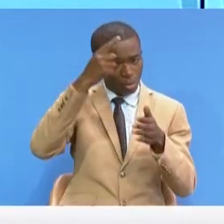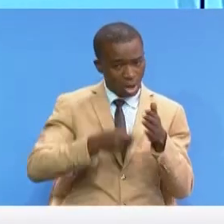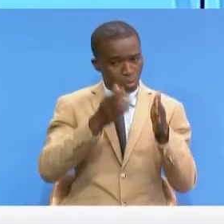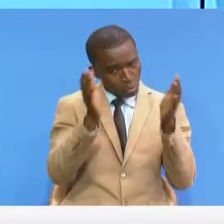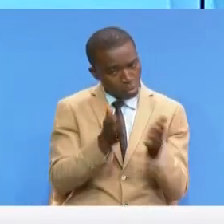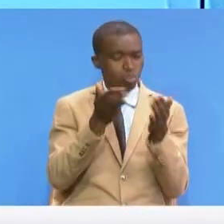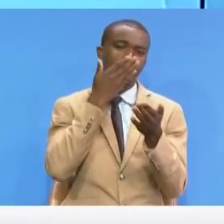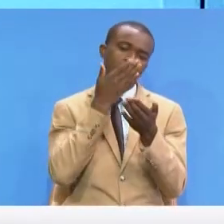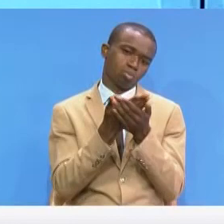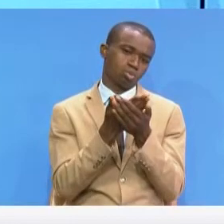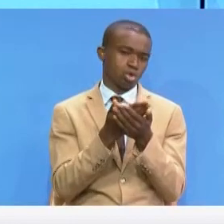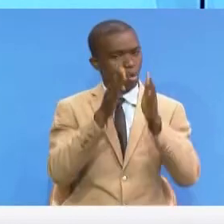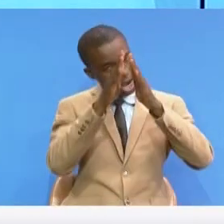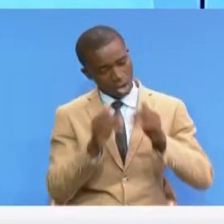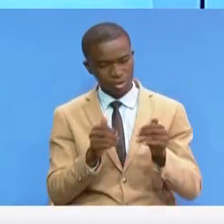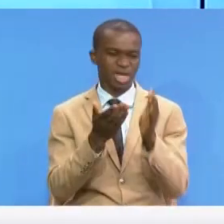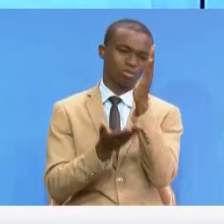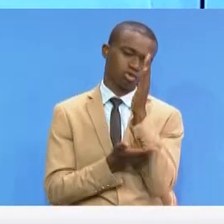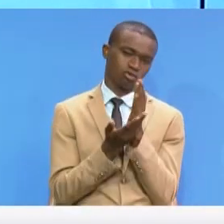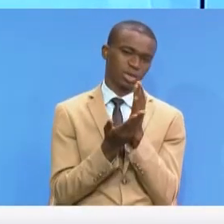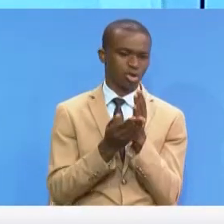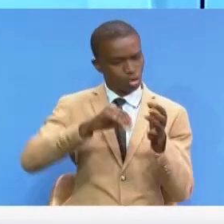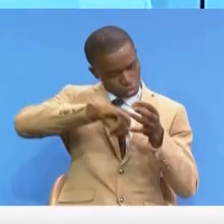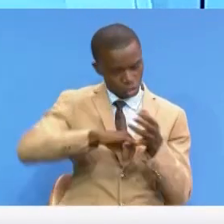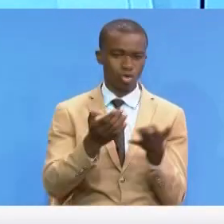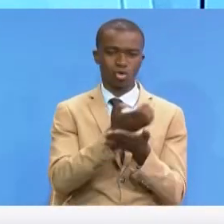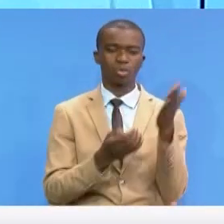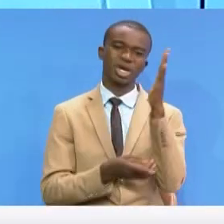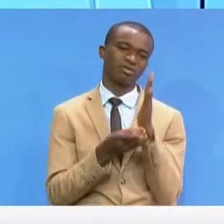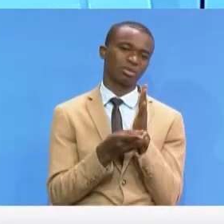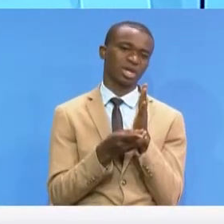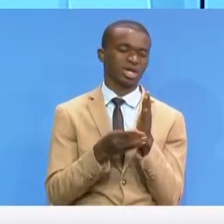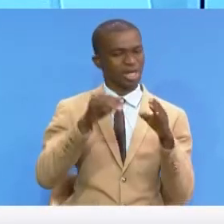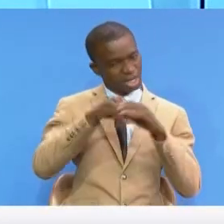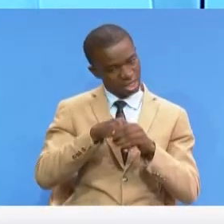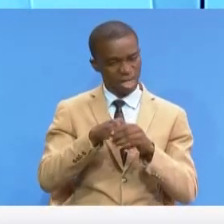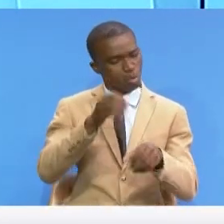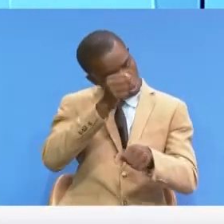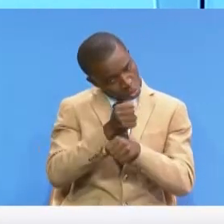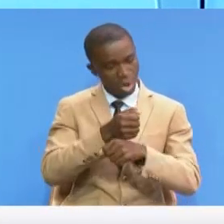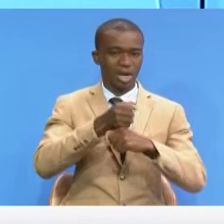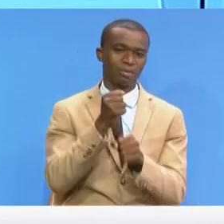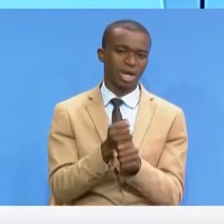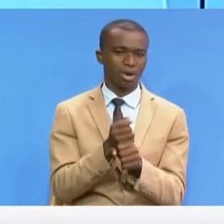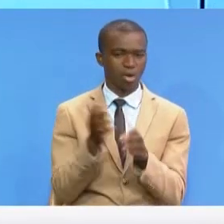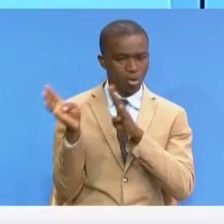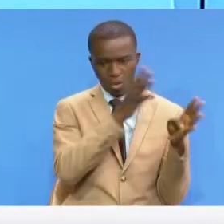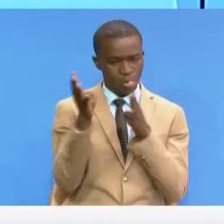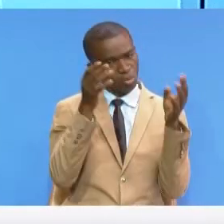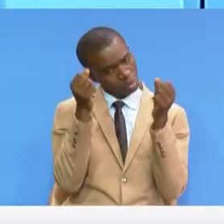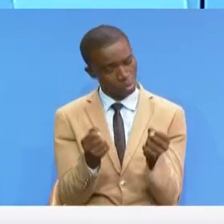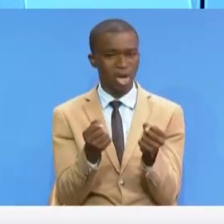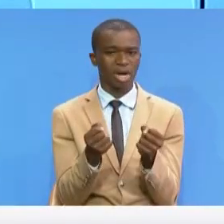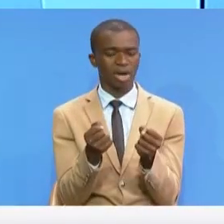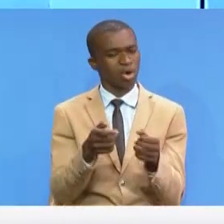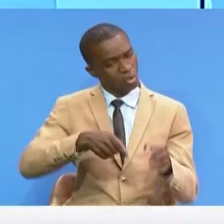decent housing, settlement improvement, socio-economic development, employment creation, climate resilience,